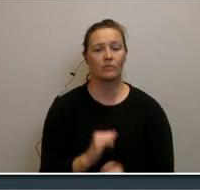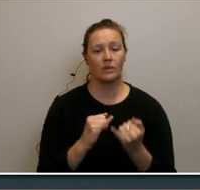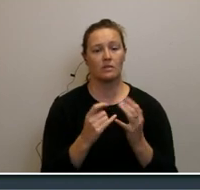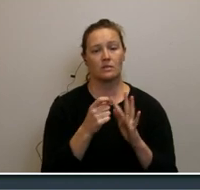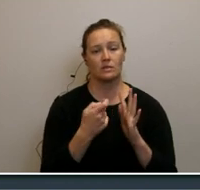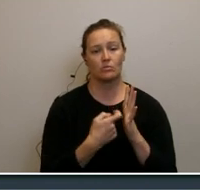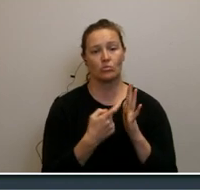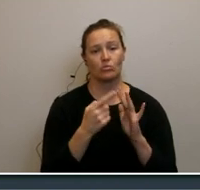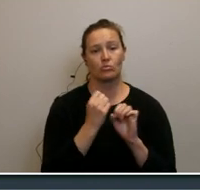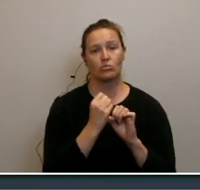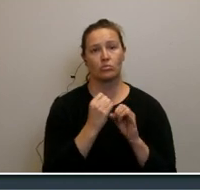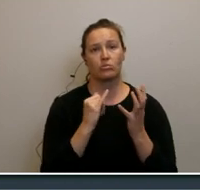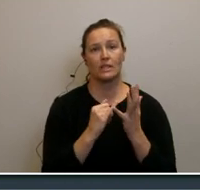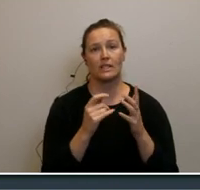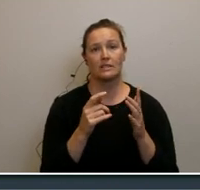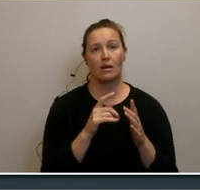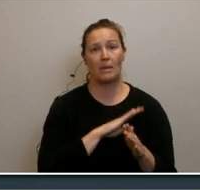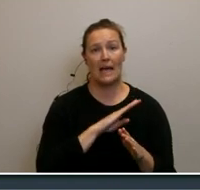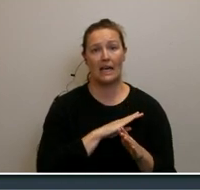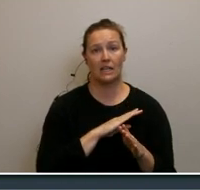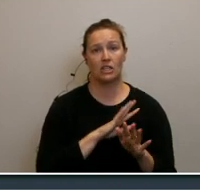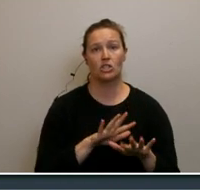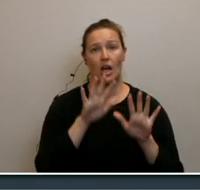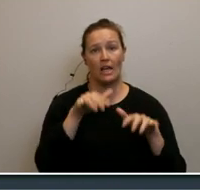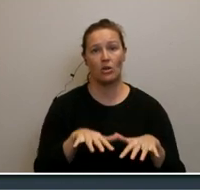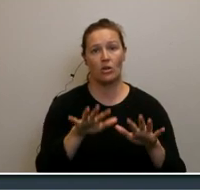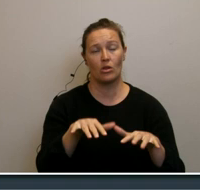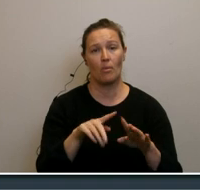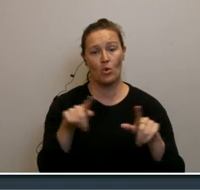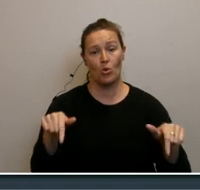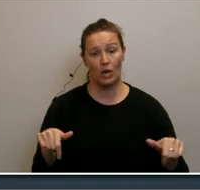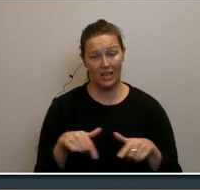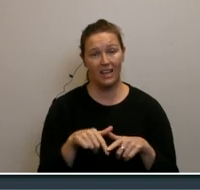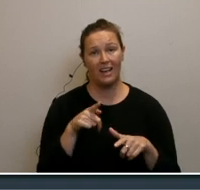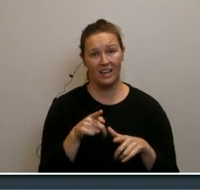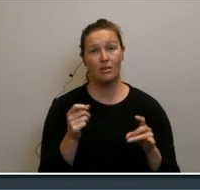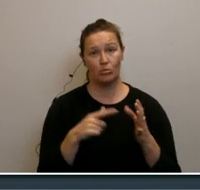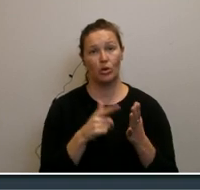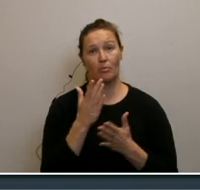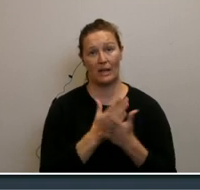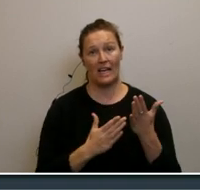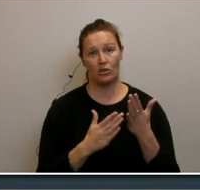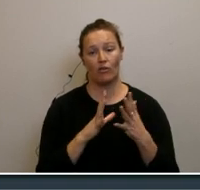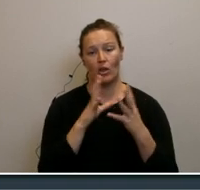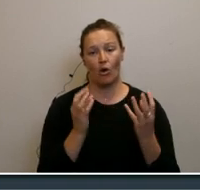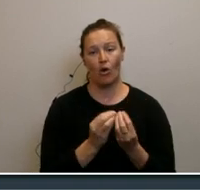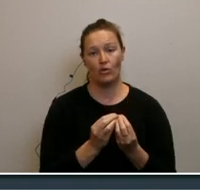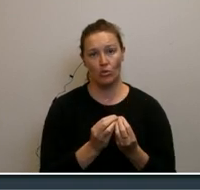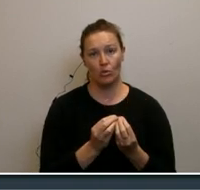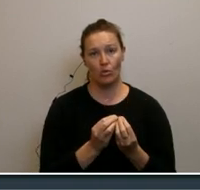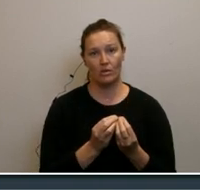Park tidal pool that we've mentioned there is a key factor, I think, as part of the overall theme